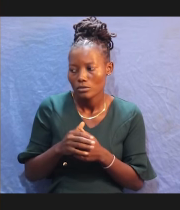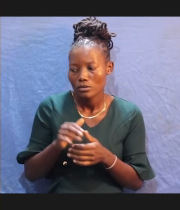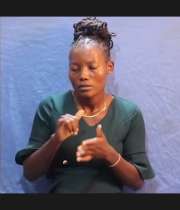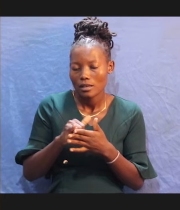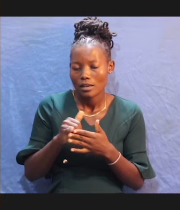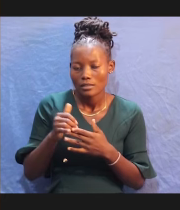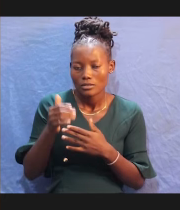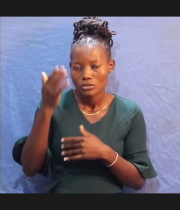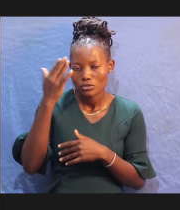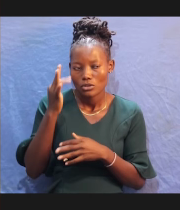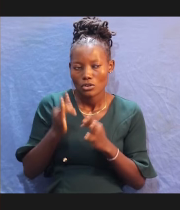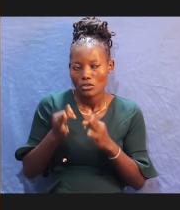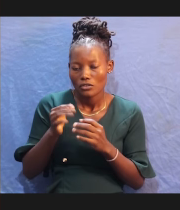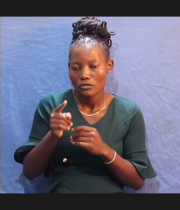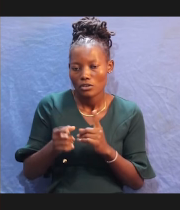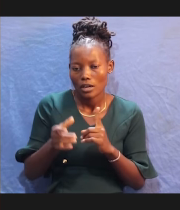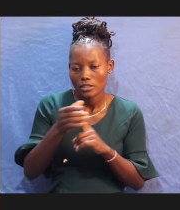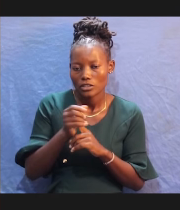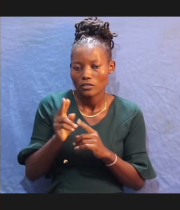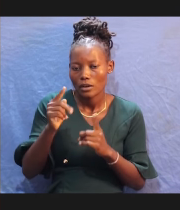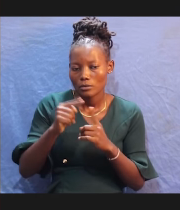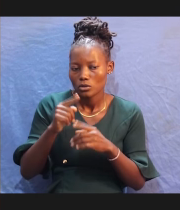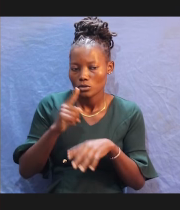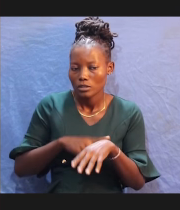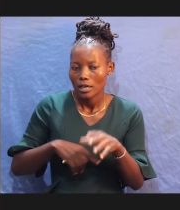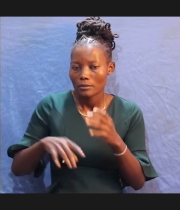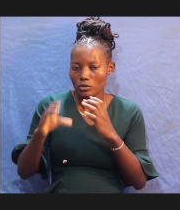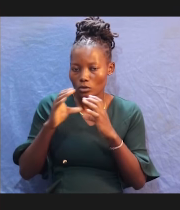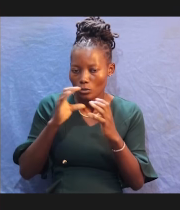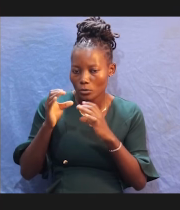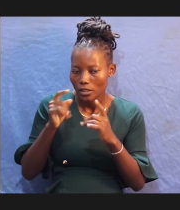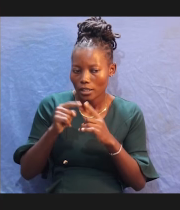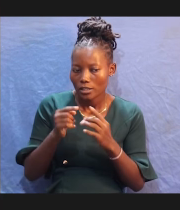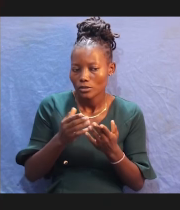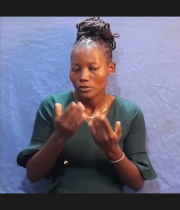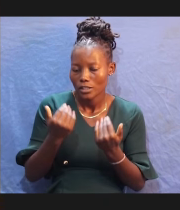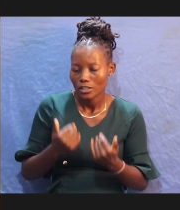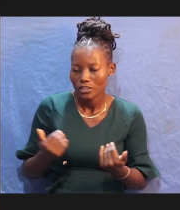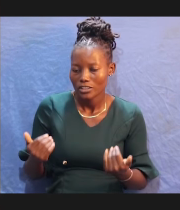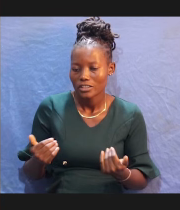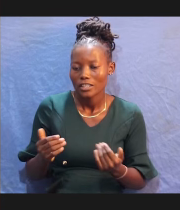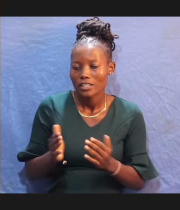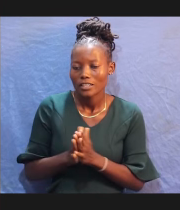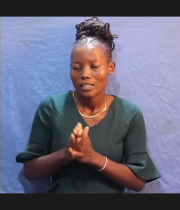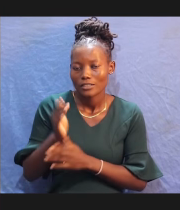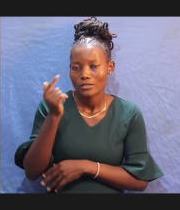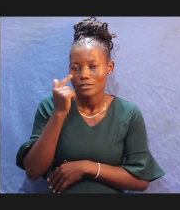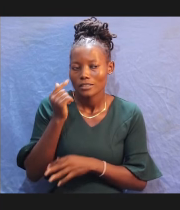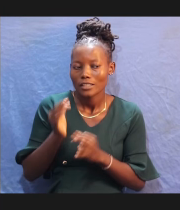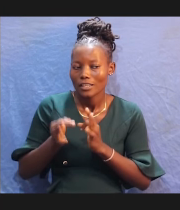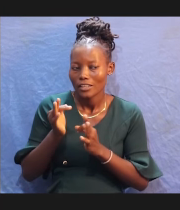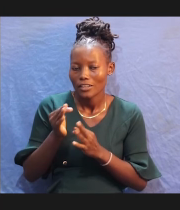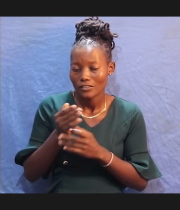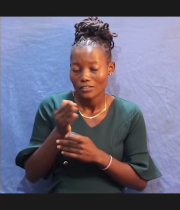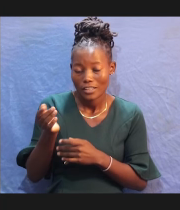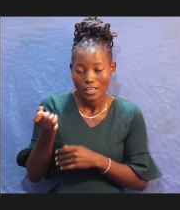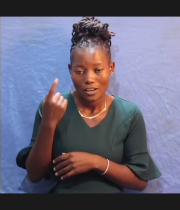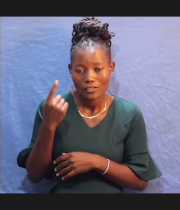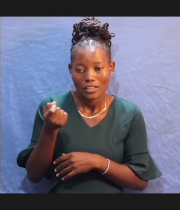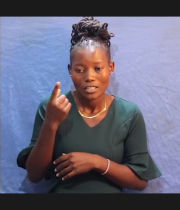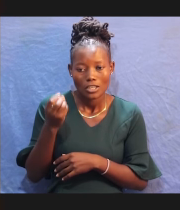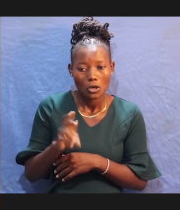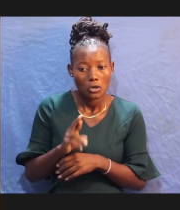not know if you have achieved that until you talk to them and you see that they really understood, or they